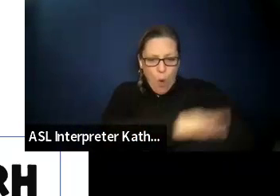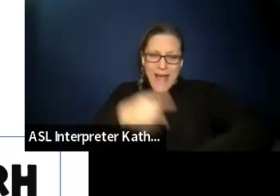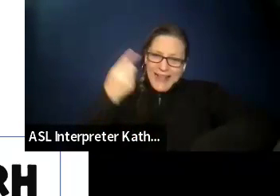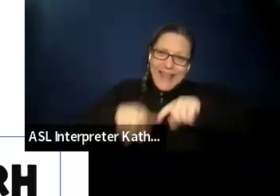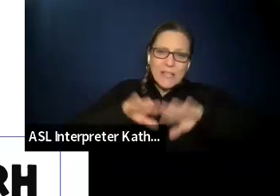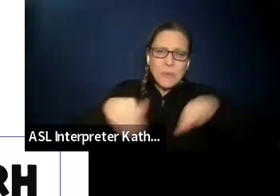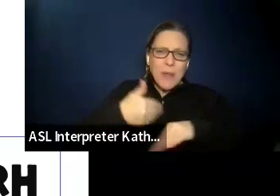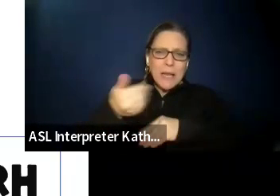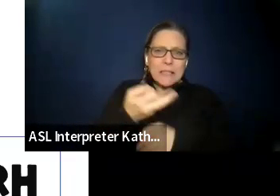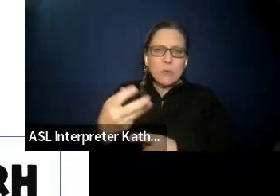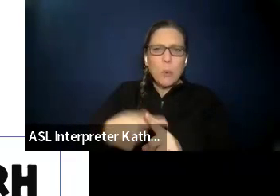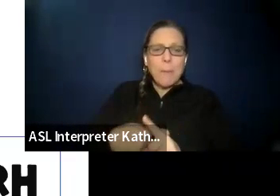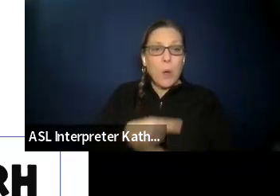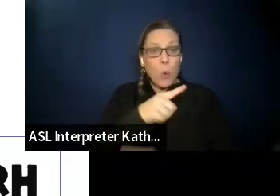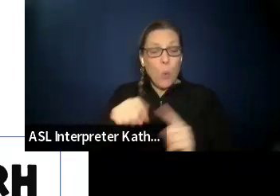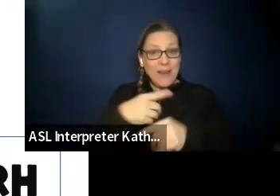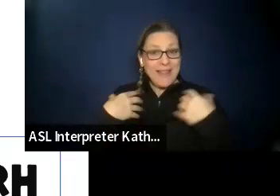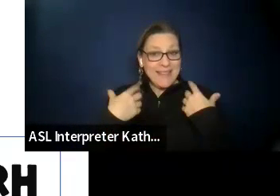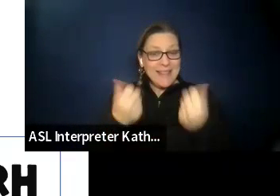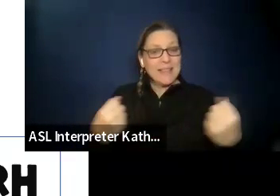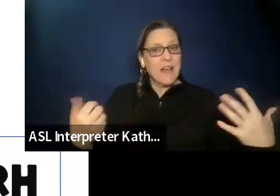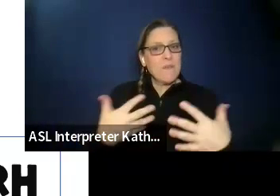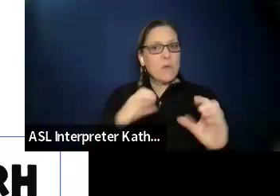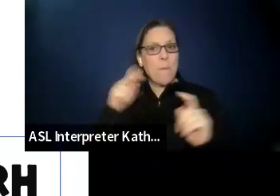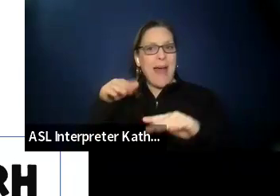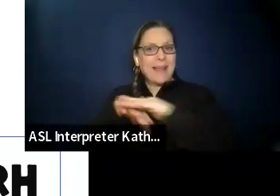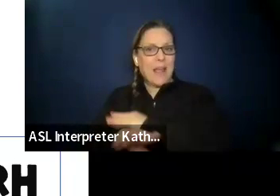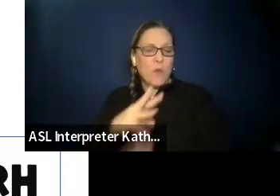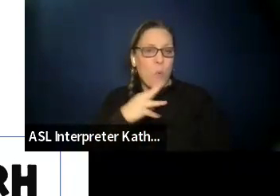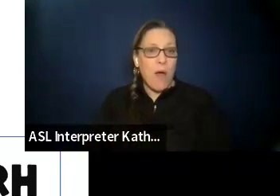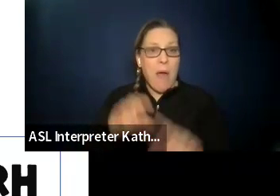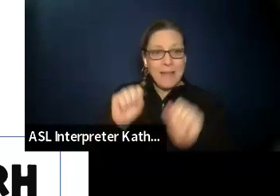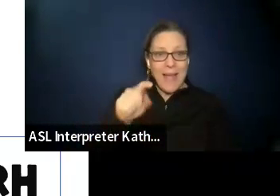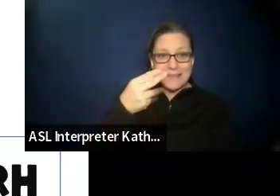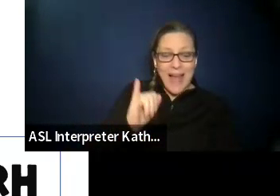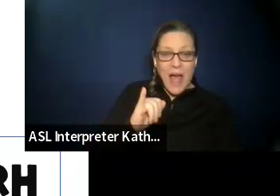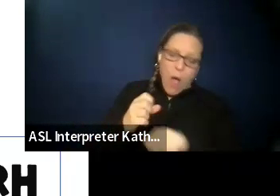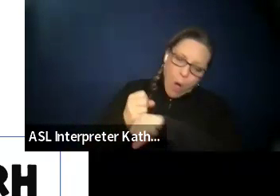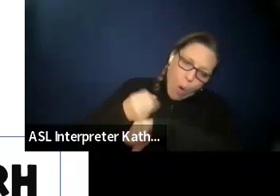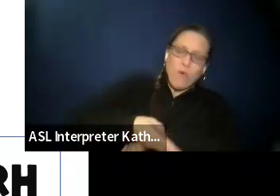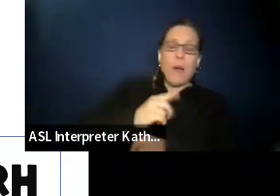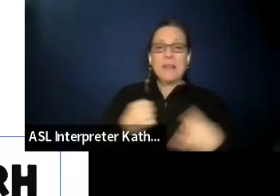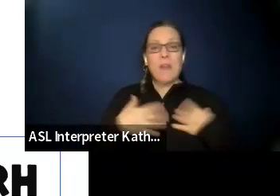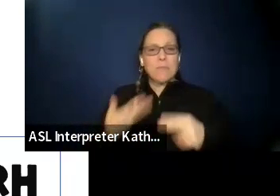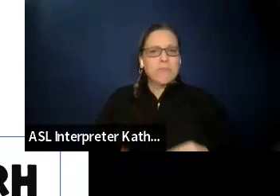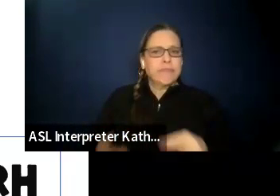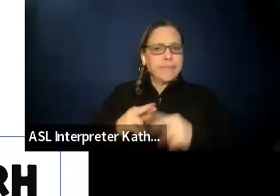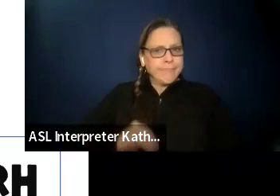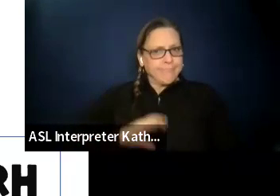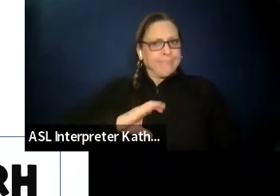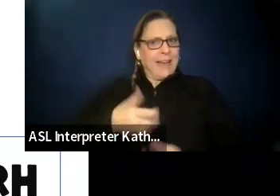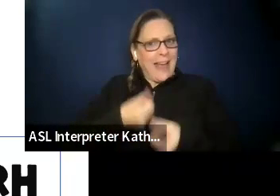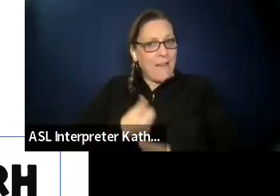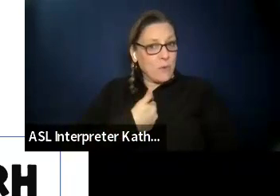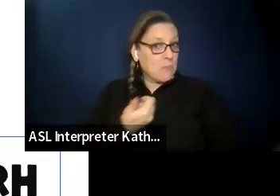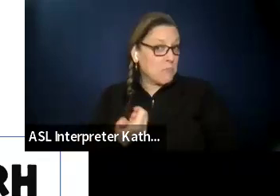months. Once he is healed, he's afraid to get back in the water. Can Ty overcome his fears and gain confidence in himself?